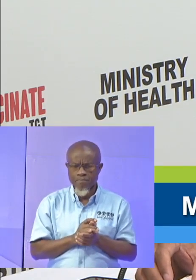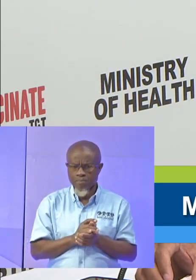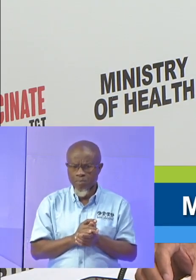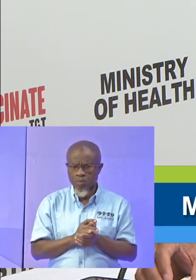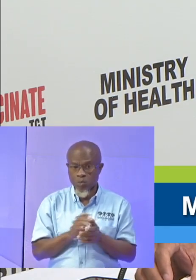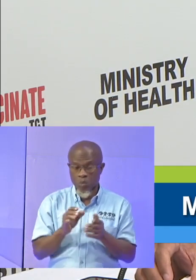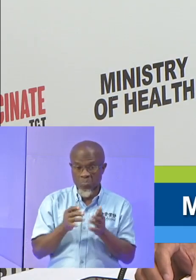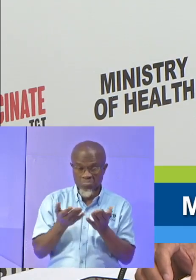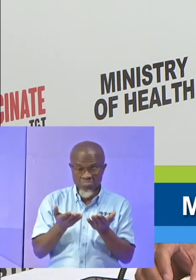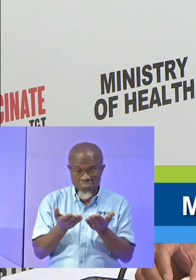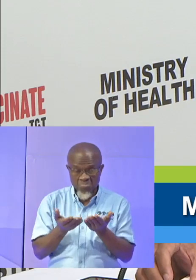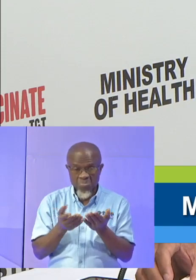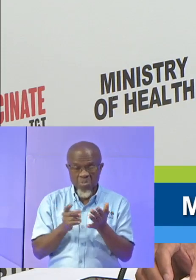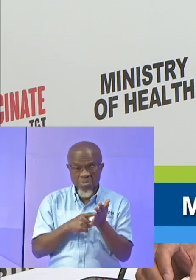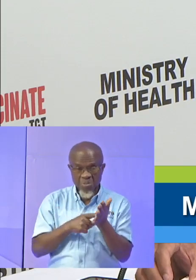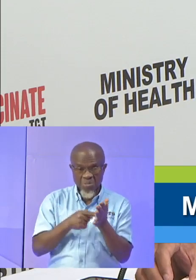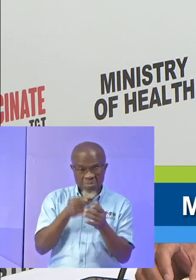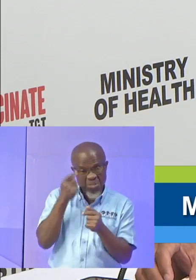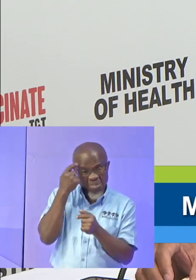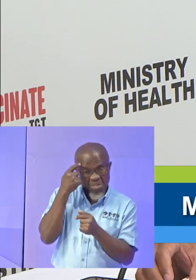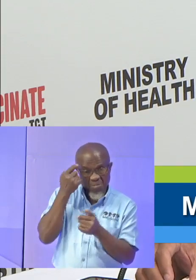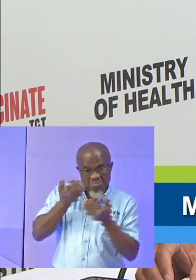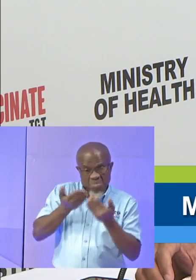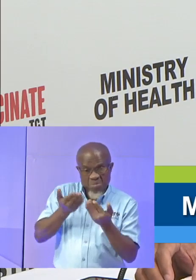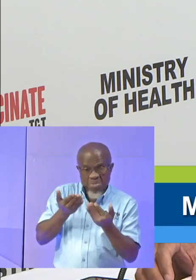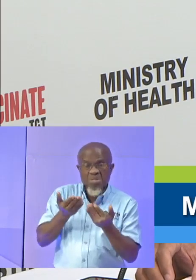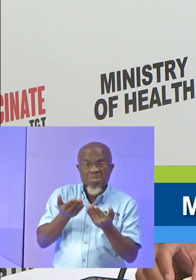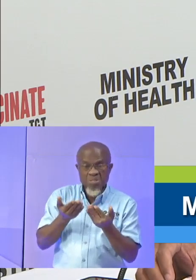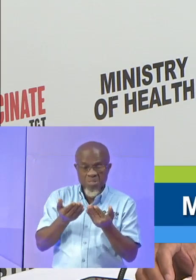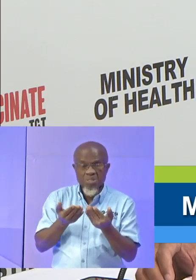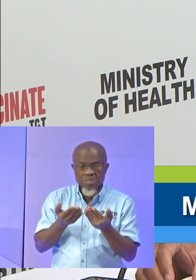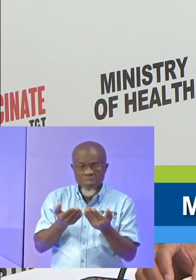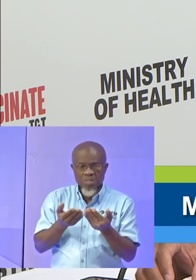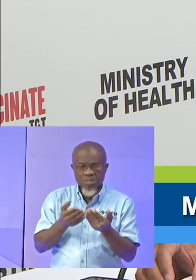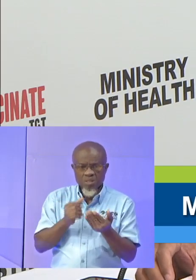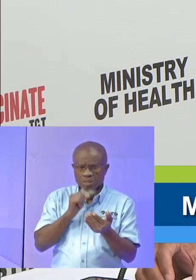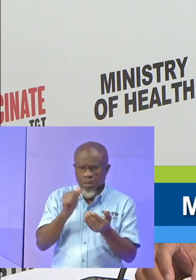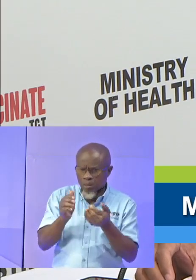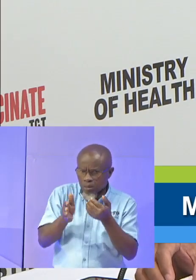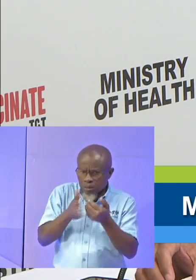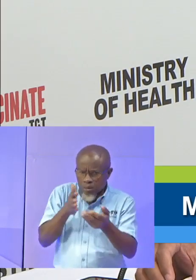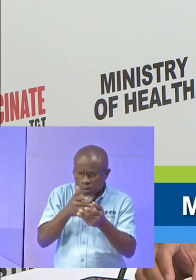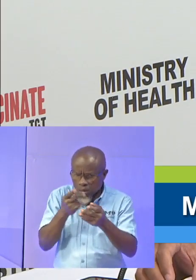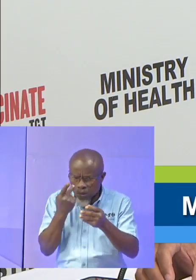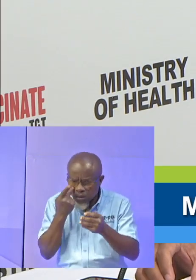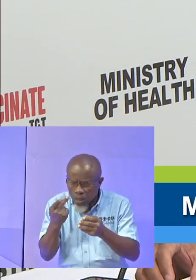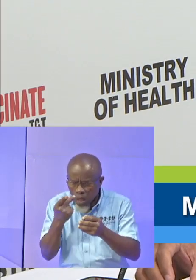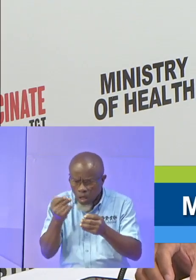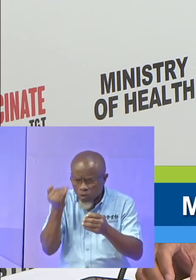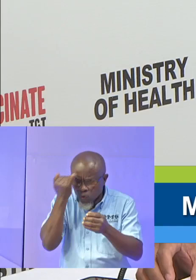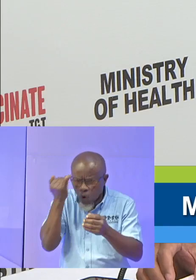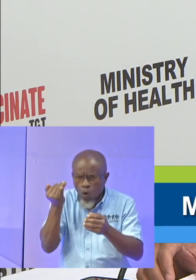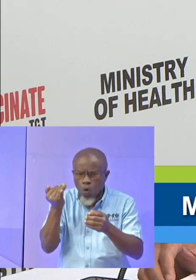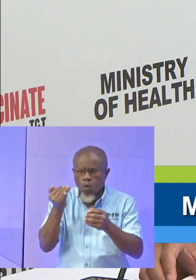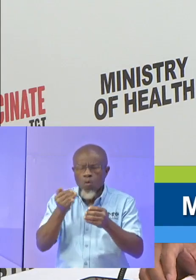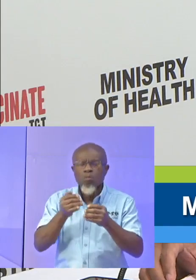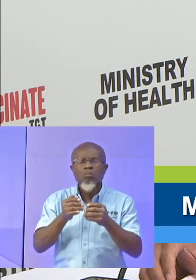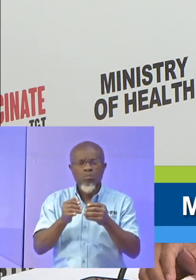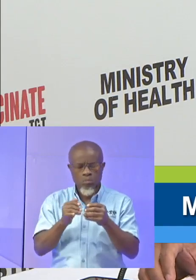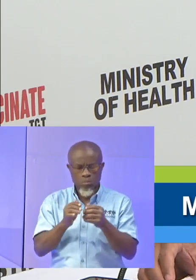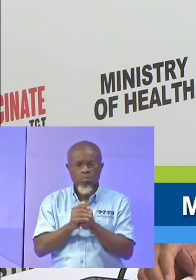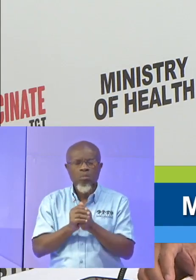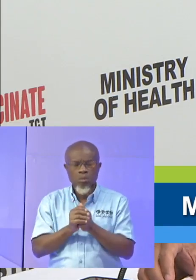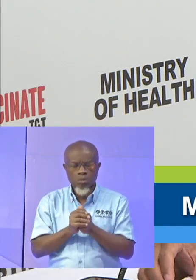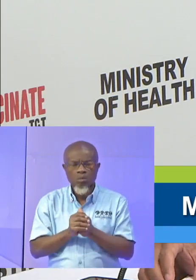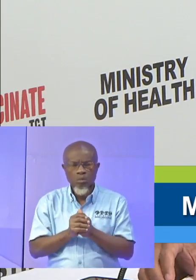easily detected. And again, it speaks to the asymptomatic nature and the speed of spread. So, as Minister said, no one can put an